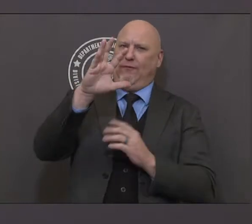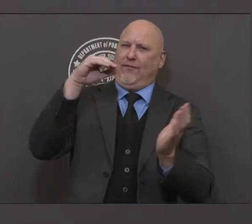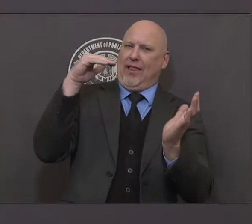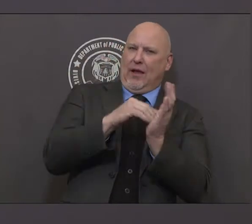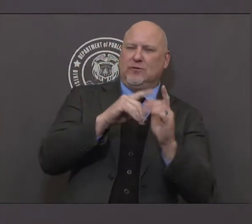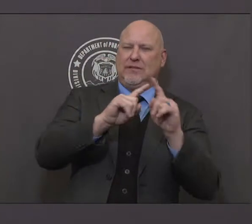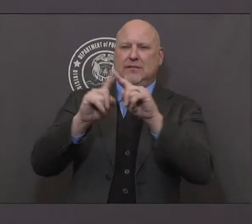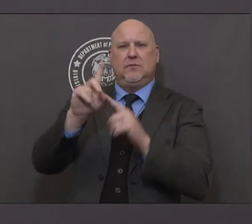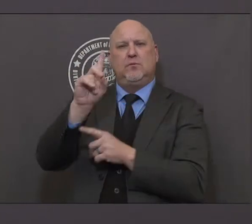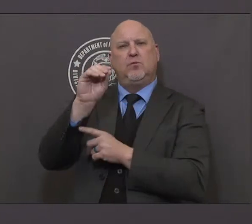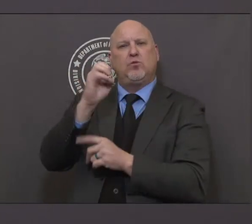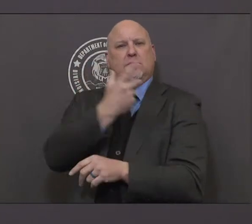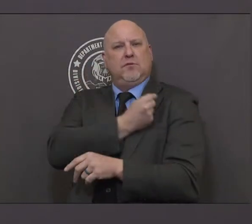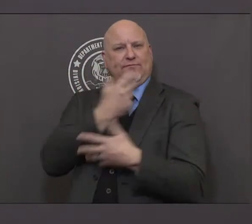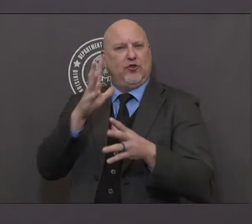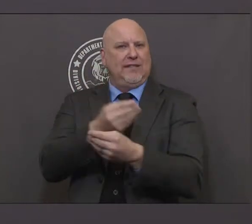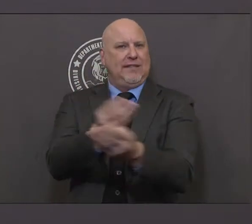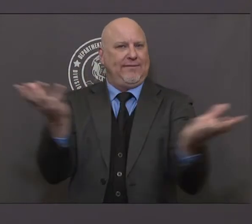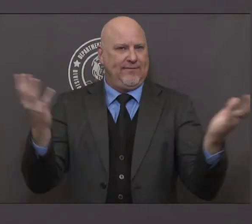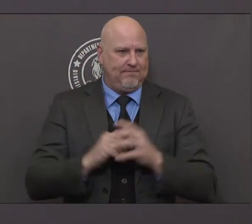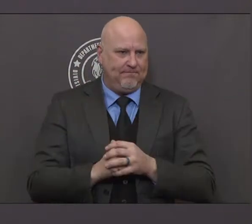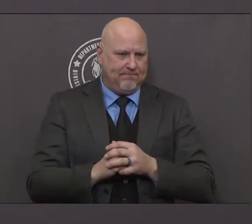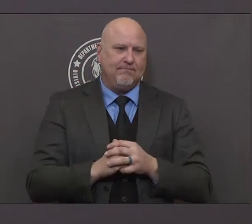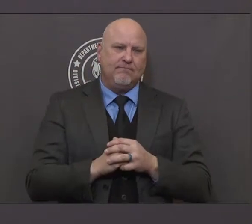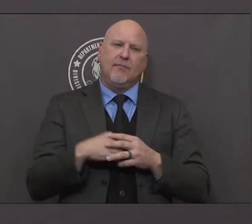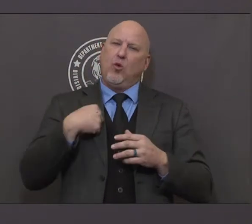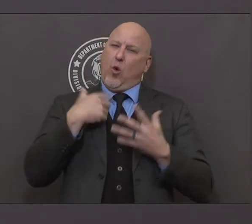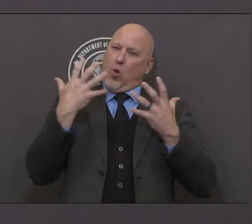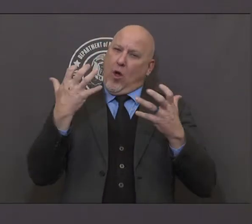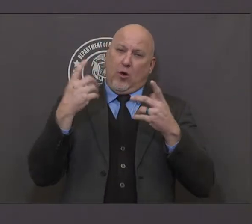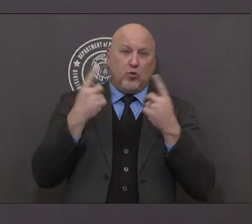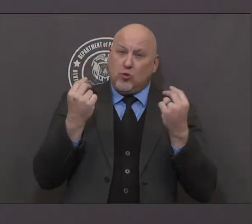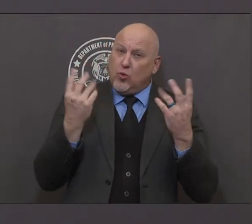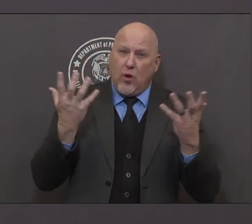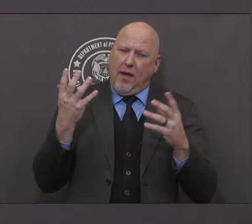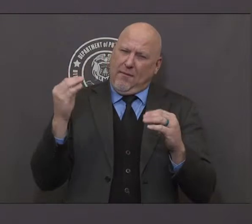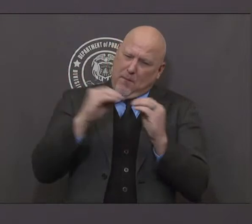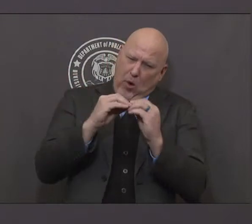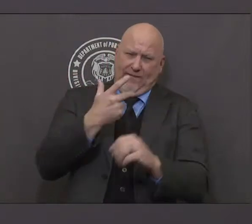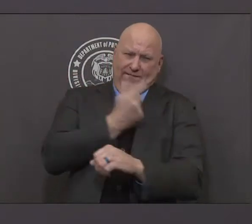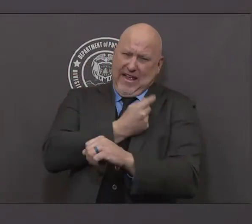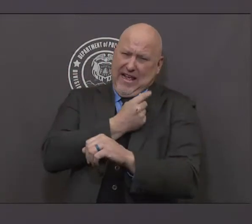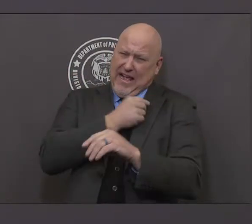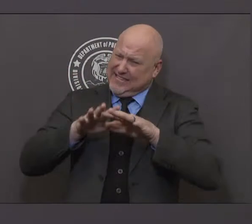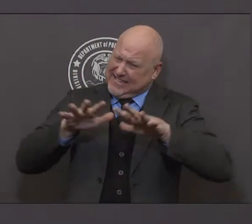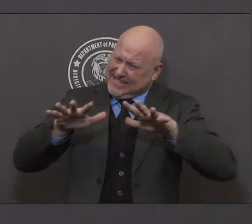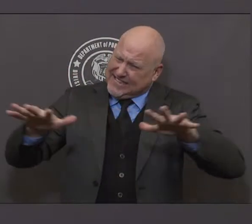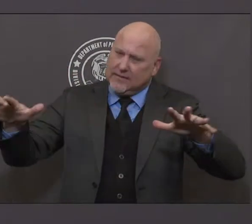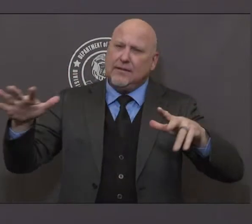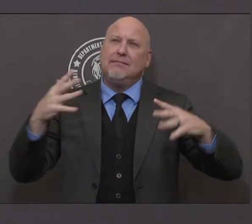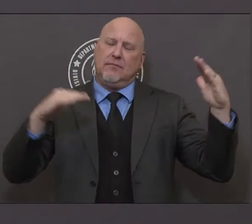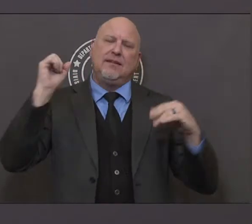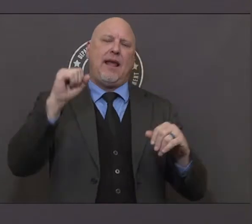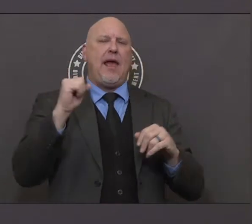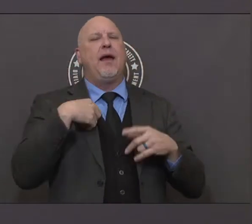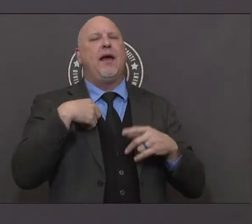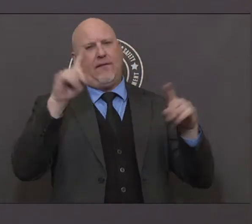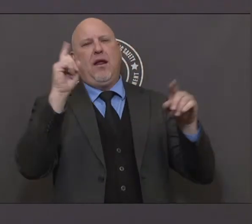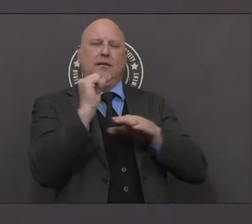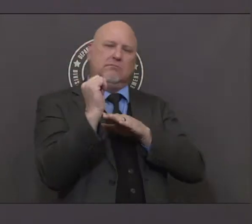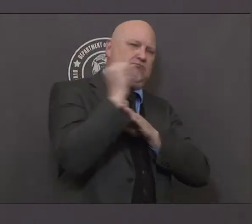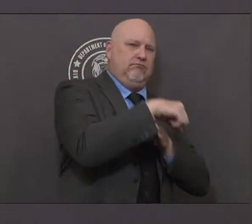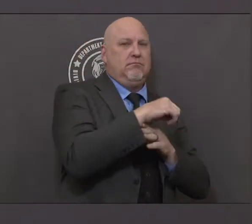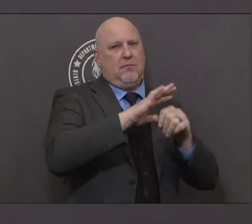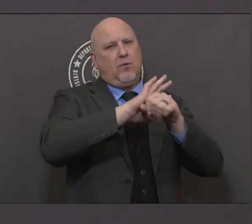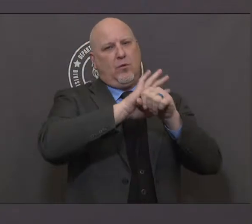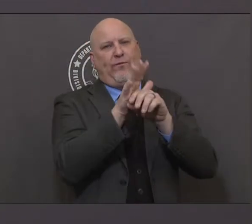and it's happening. All vaccines, Pfizer, Moderna, and the upcoming Johnson & Johnson vaccine are